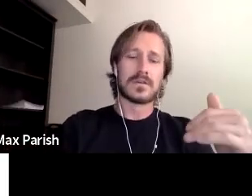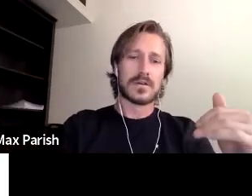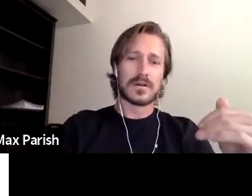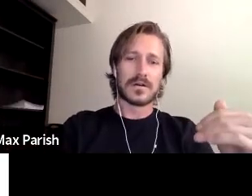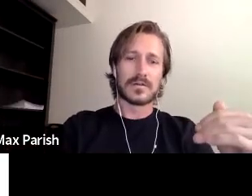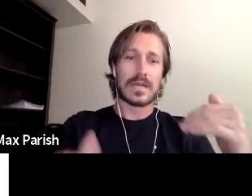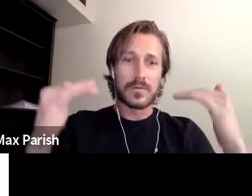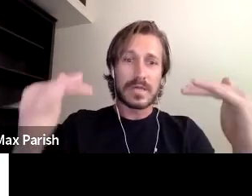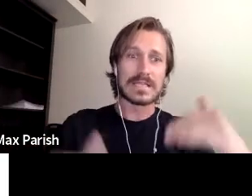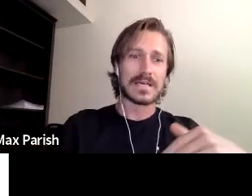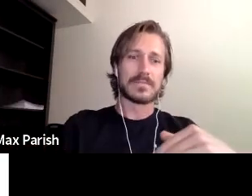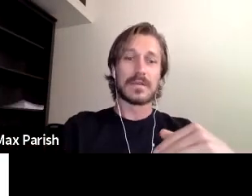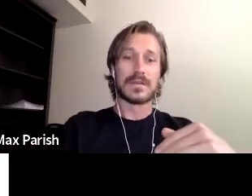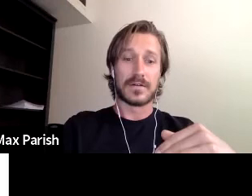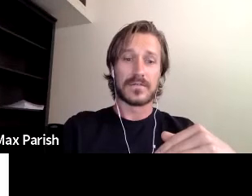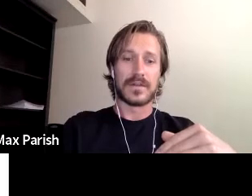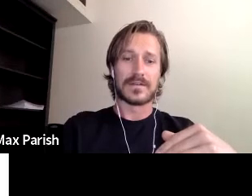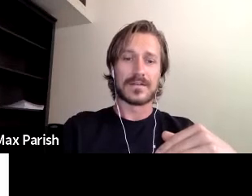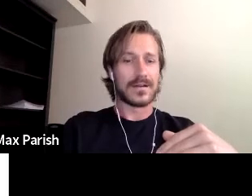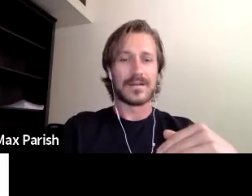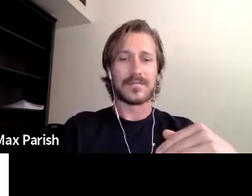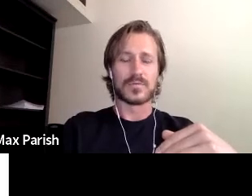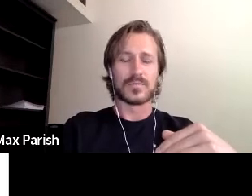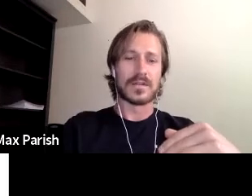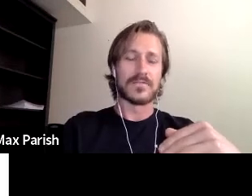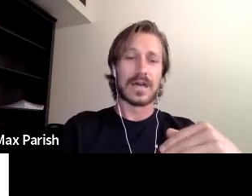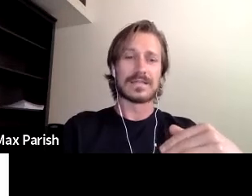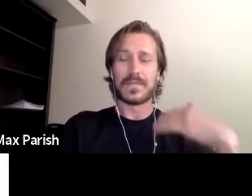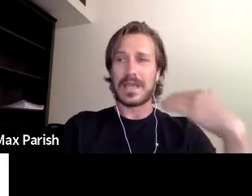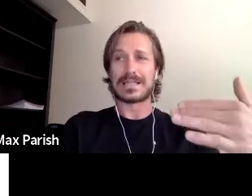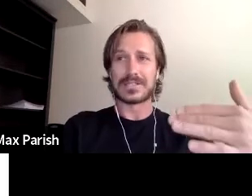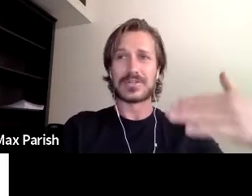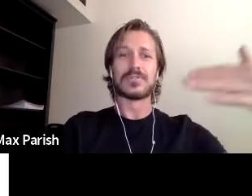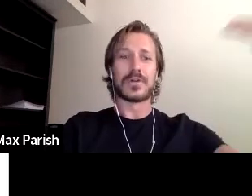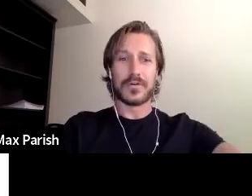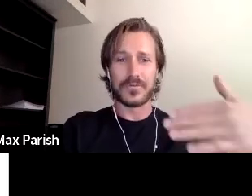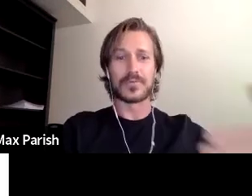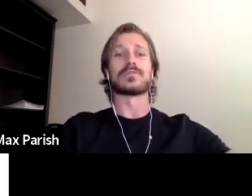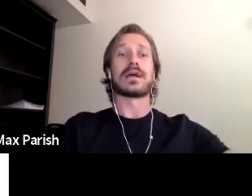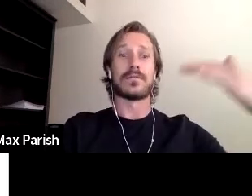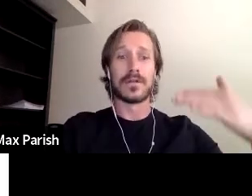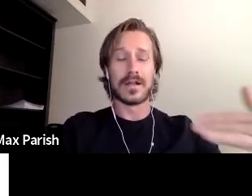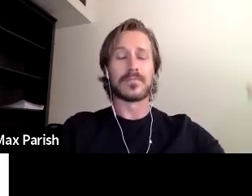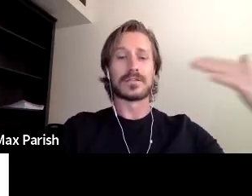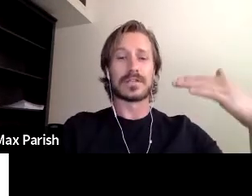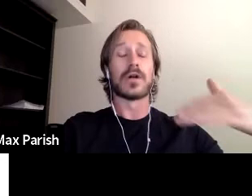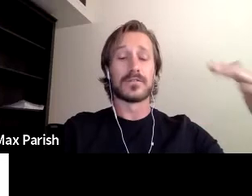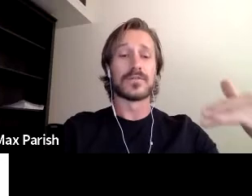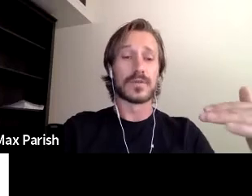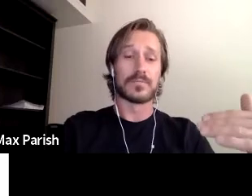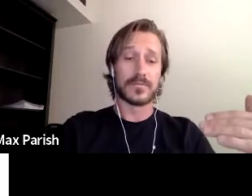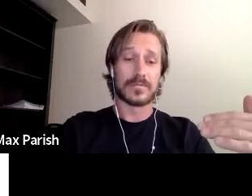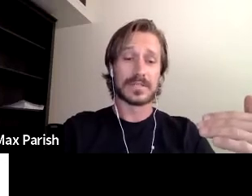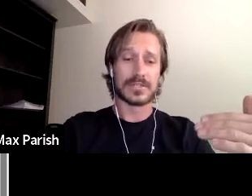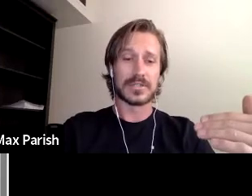things, you can't repeat them enough. And I was reminded of that as a student going through a course, how